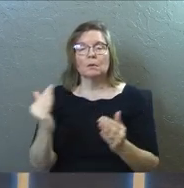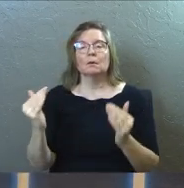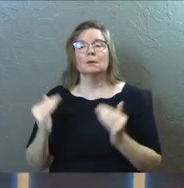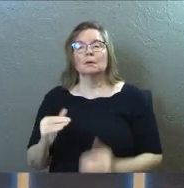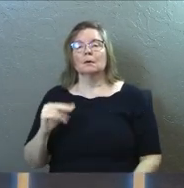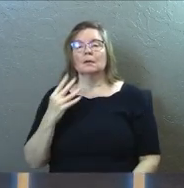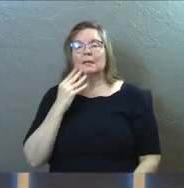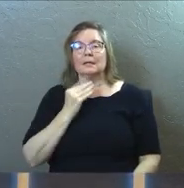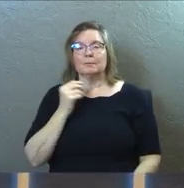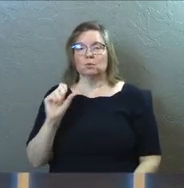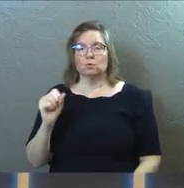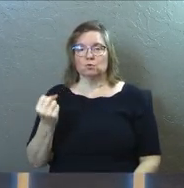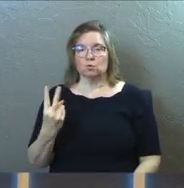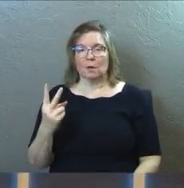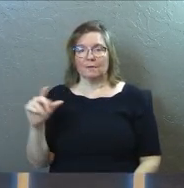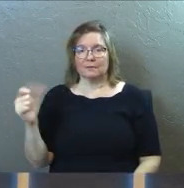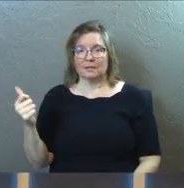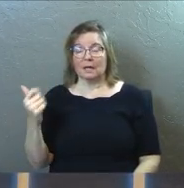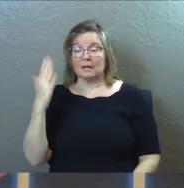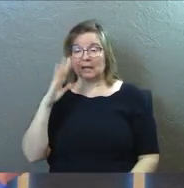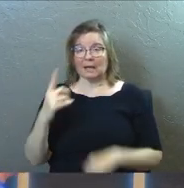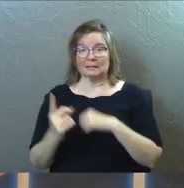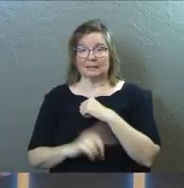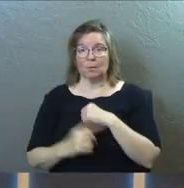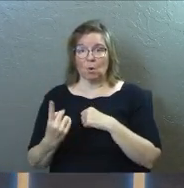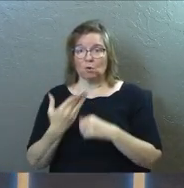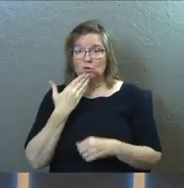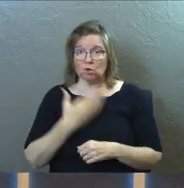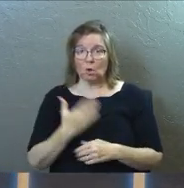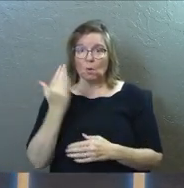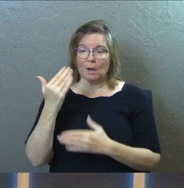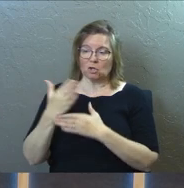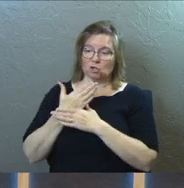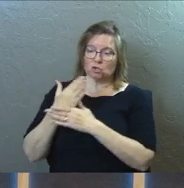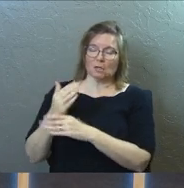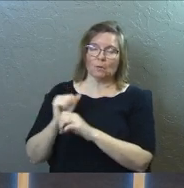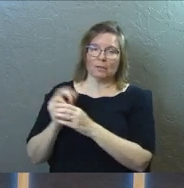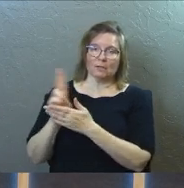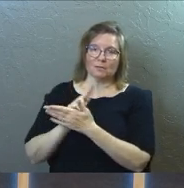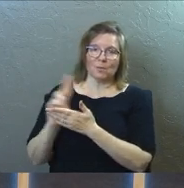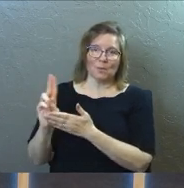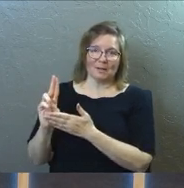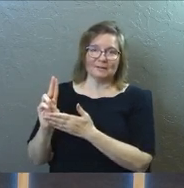12:10, but God's discipline is always good for us so that we might share in his holiness.